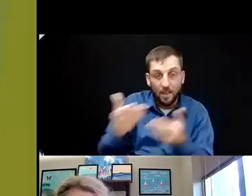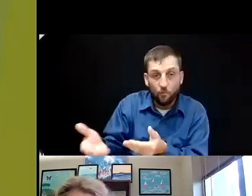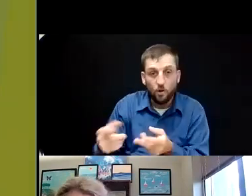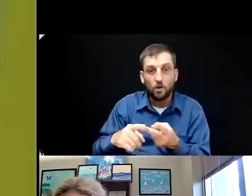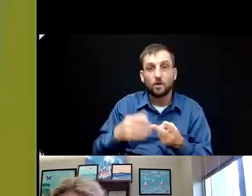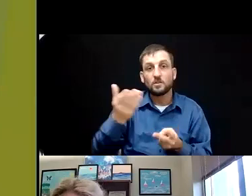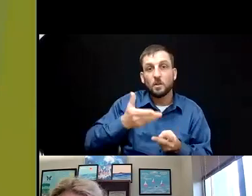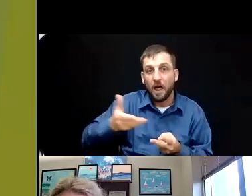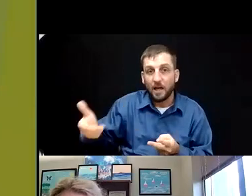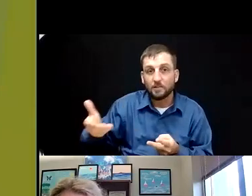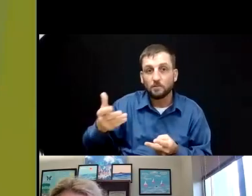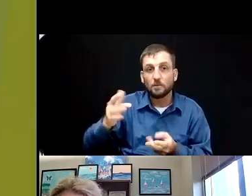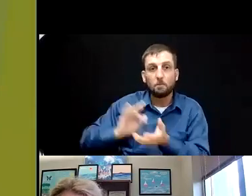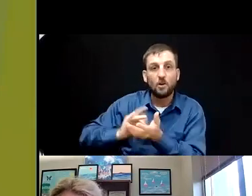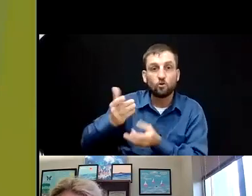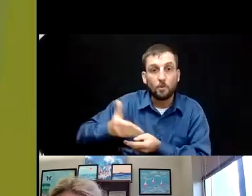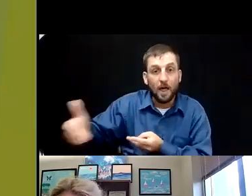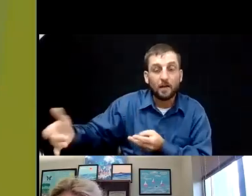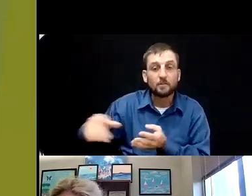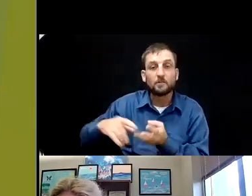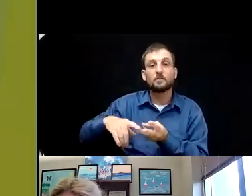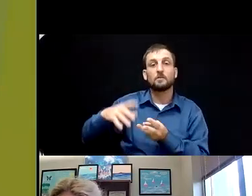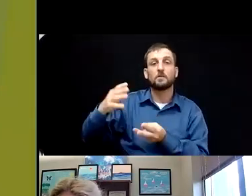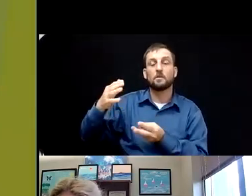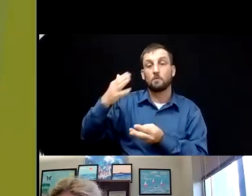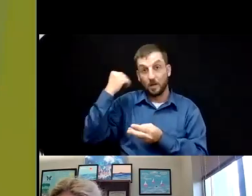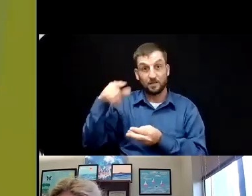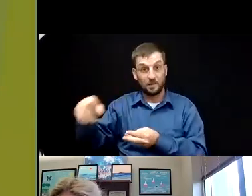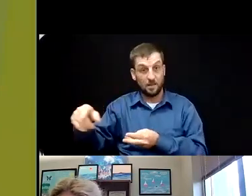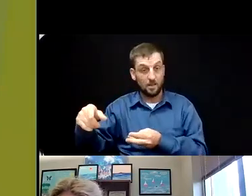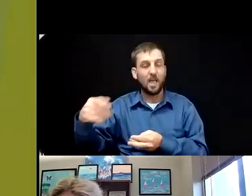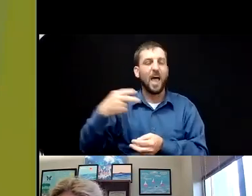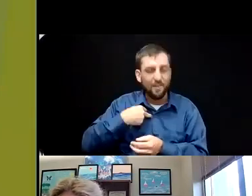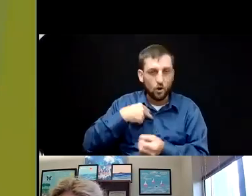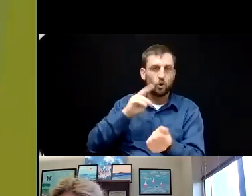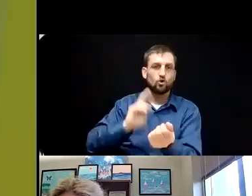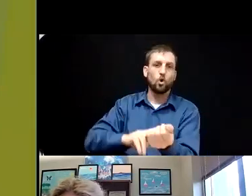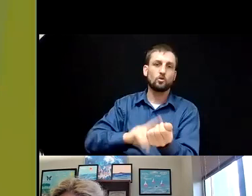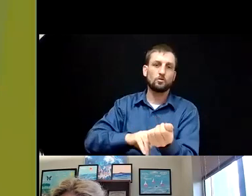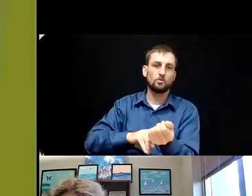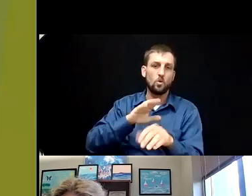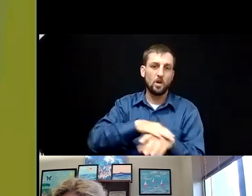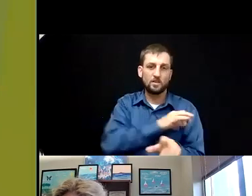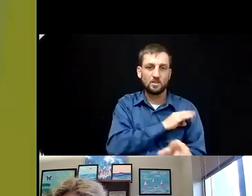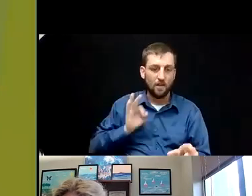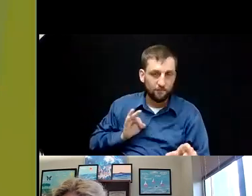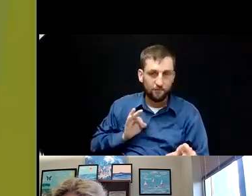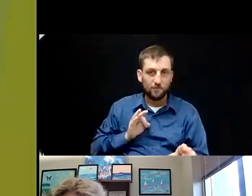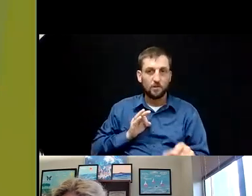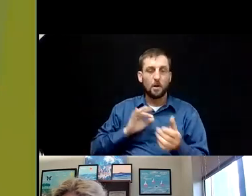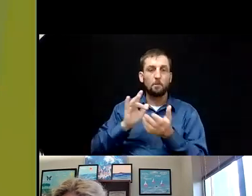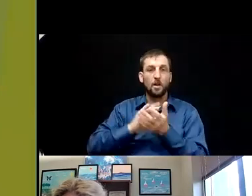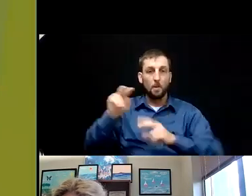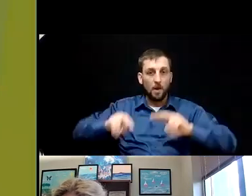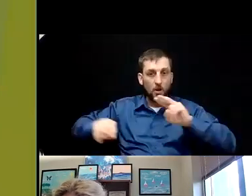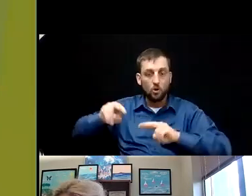supplies, and because they have nurses on staff, medical monitoring or assistance with